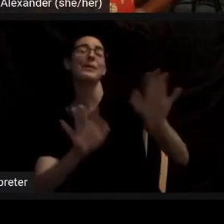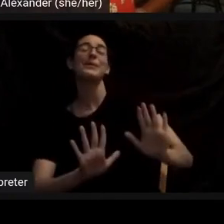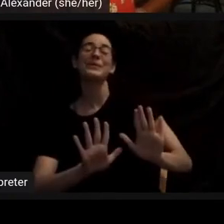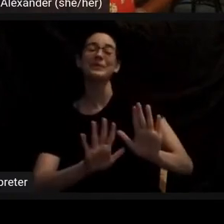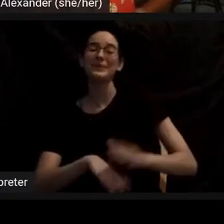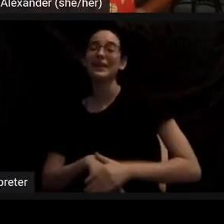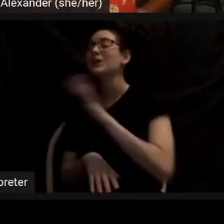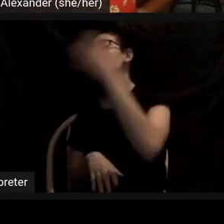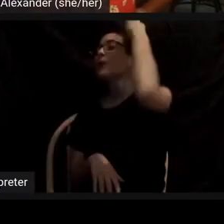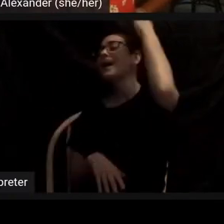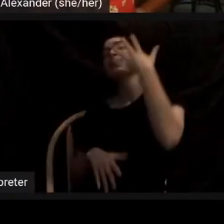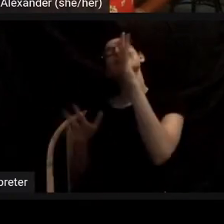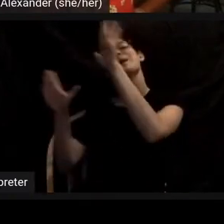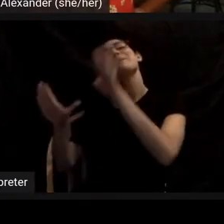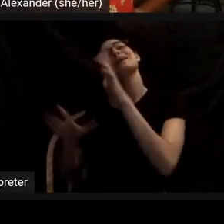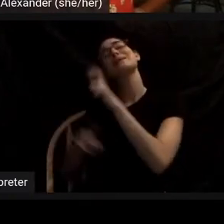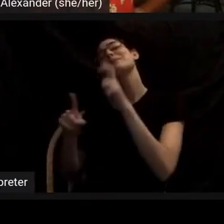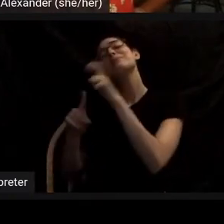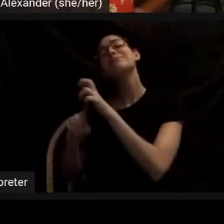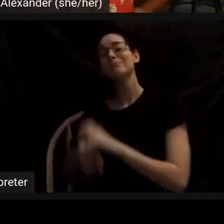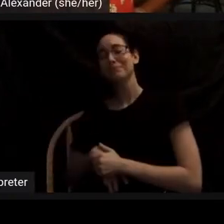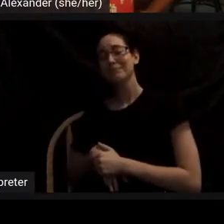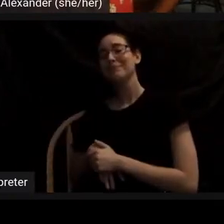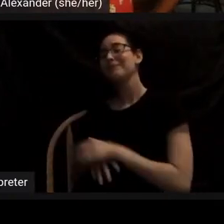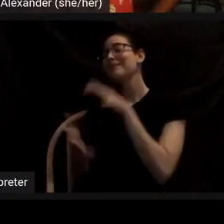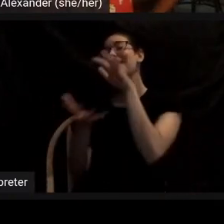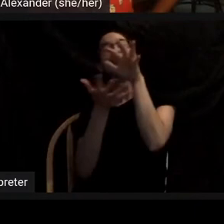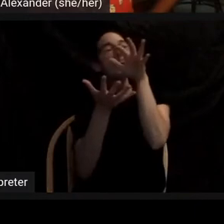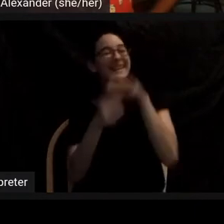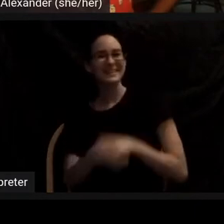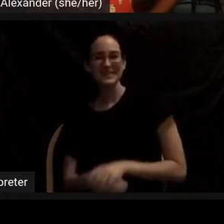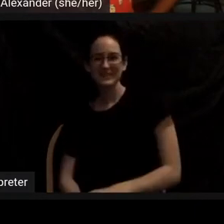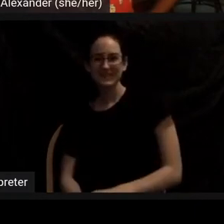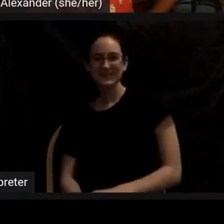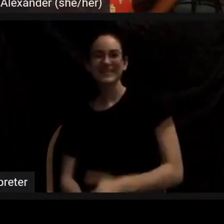happy. And your hair is amazing also. Your hair is so amazing right now. All right.